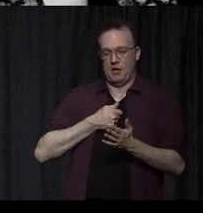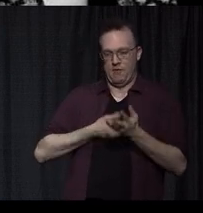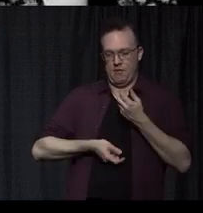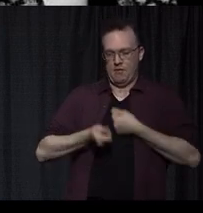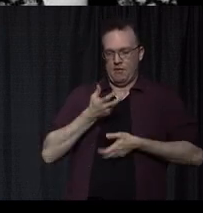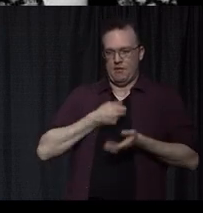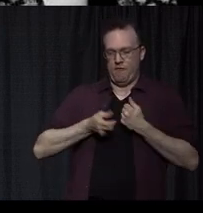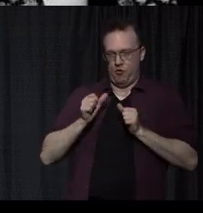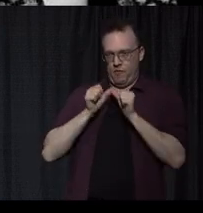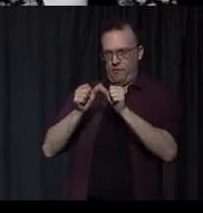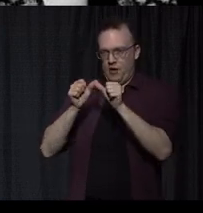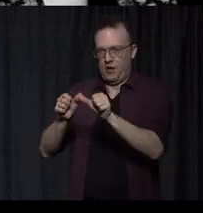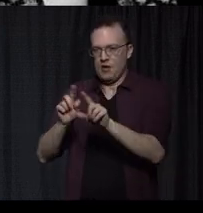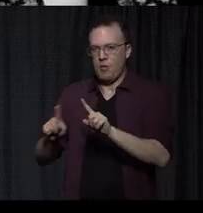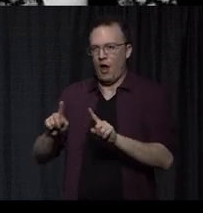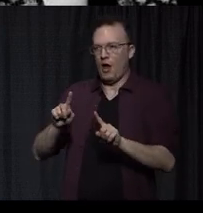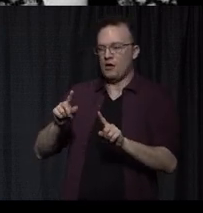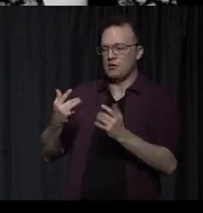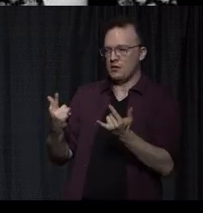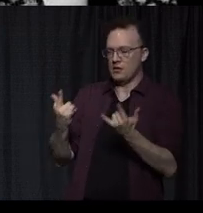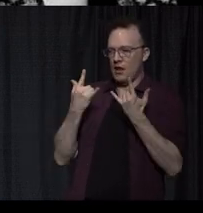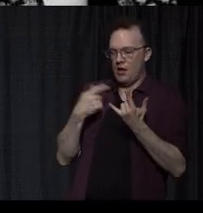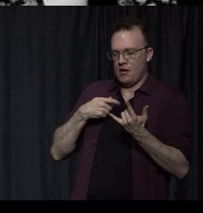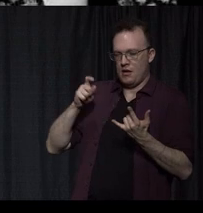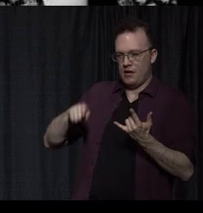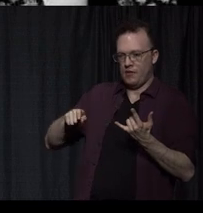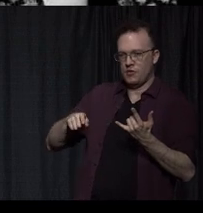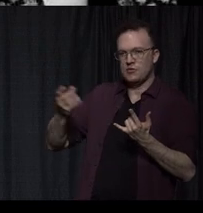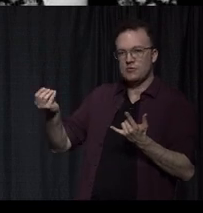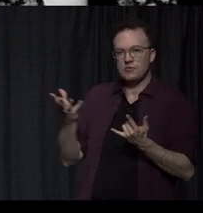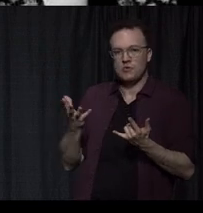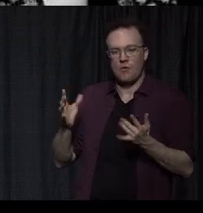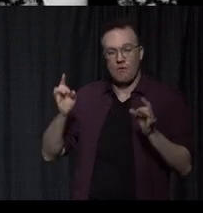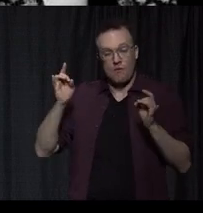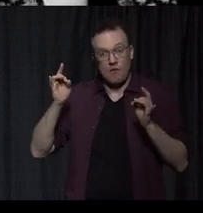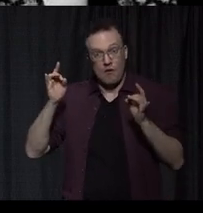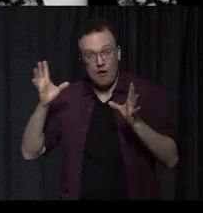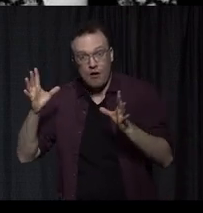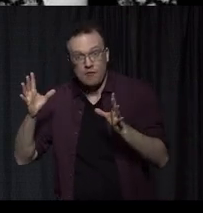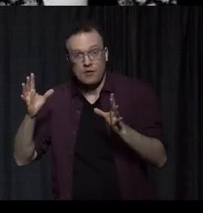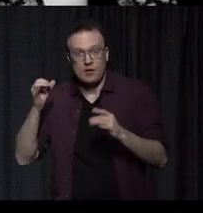survive. She expressed what a tragedy it would have been